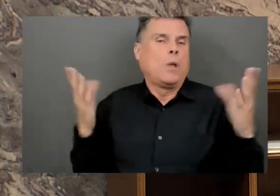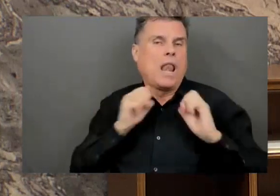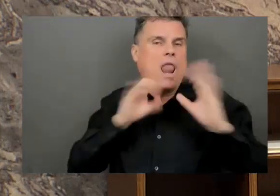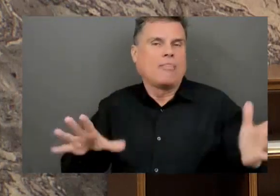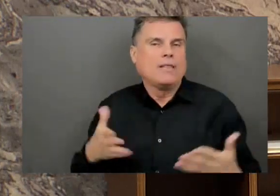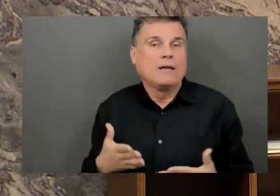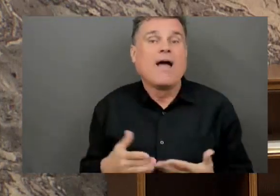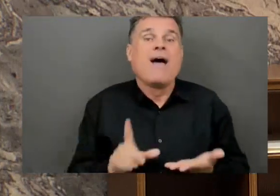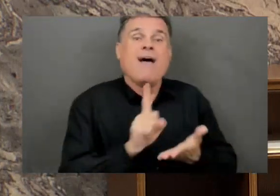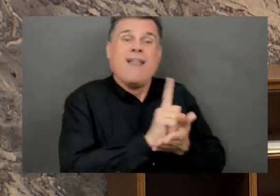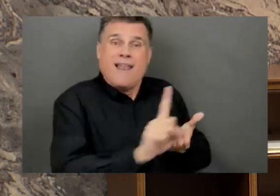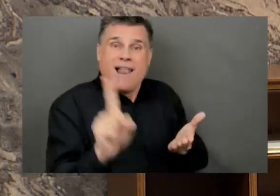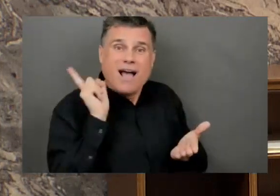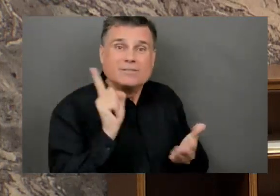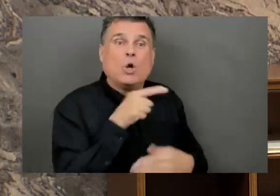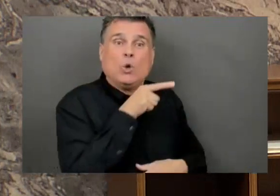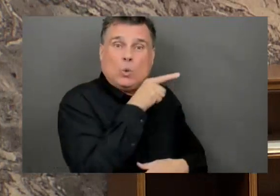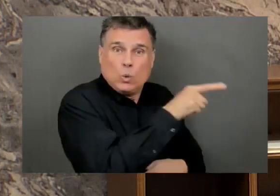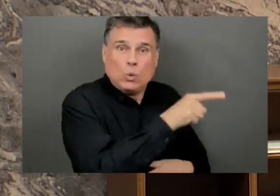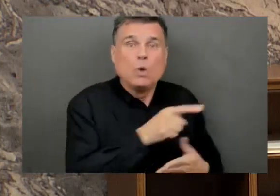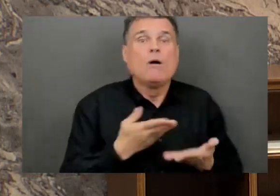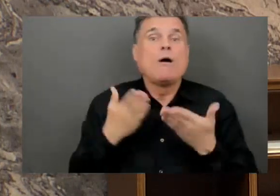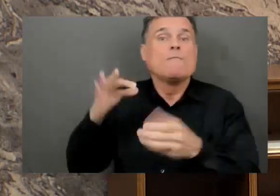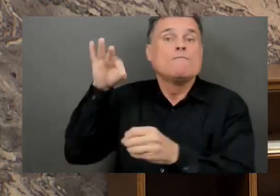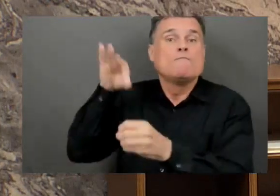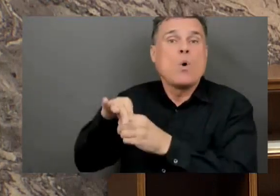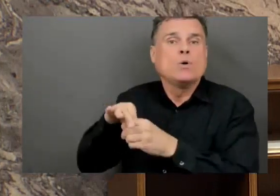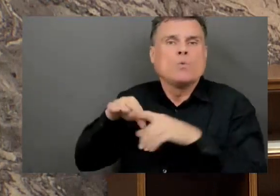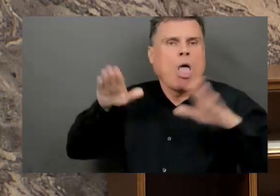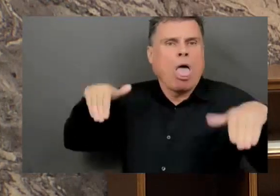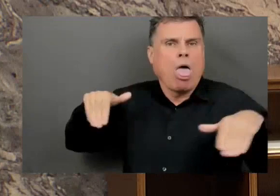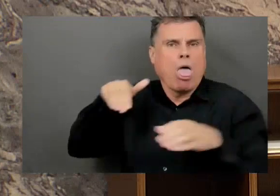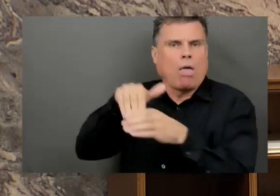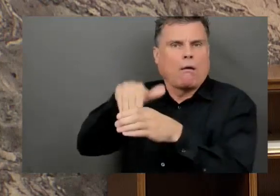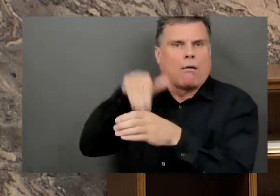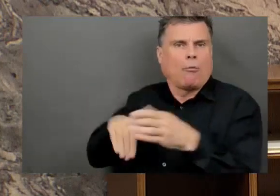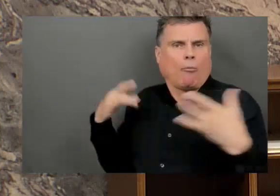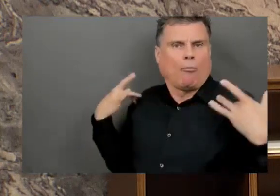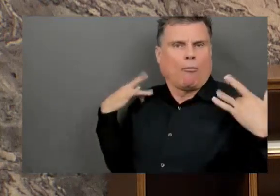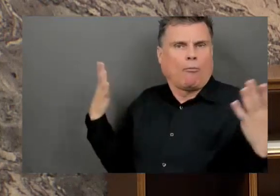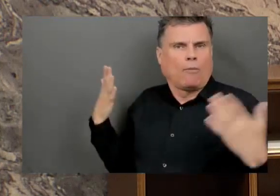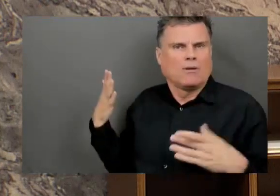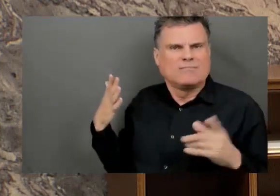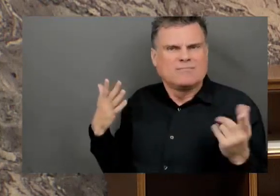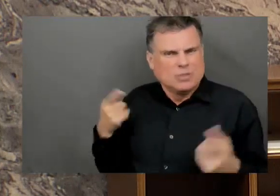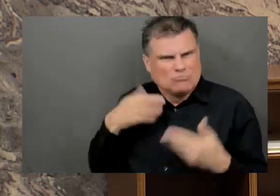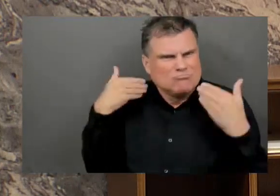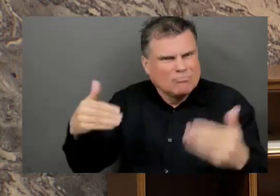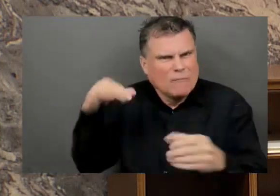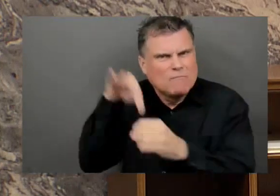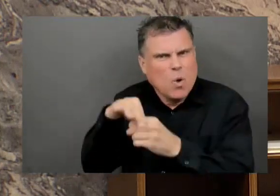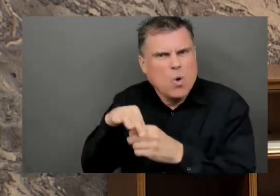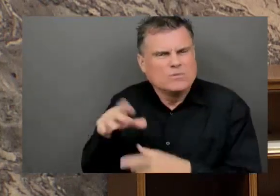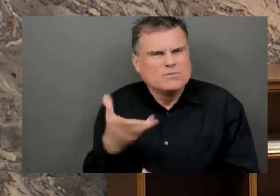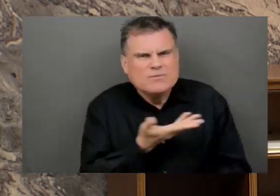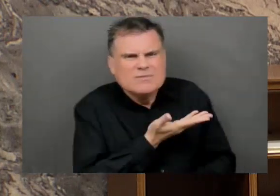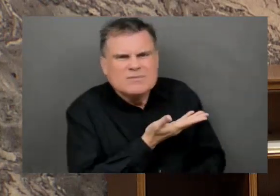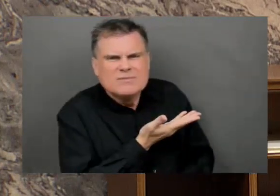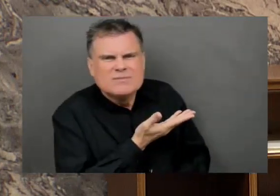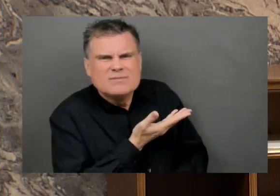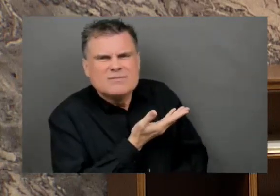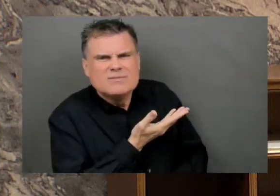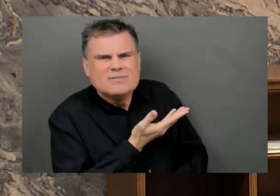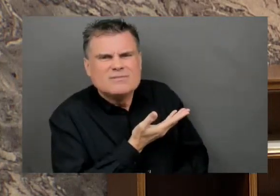Auditor General to look into a program that's at the centre of this scandal for which she is responsible. Let's be